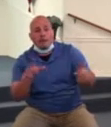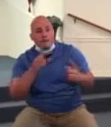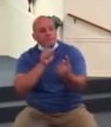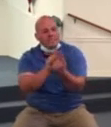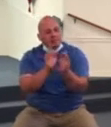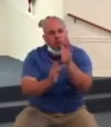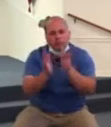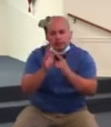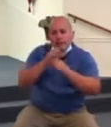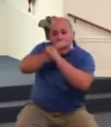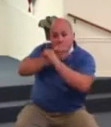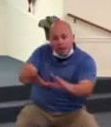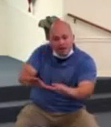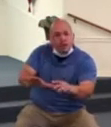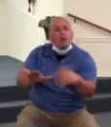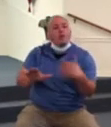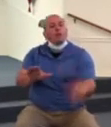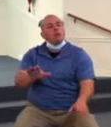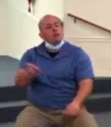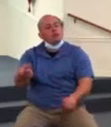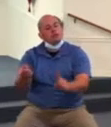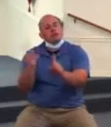Jesus.